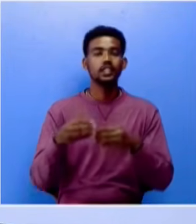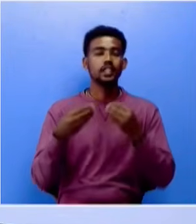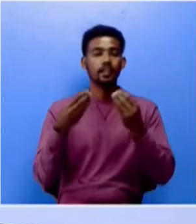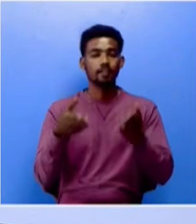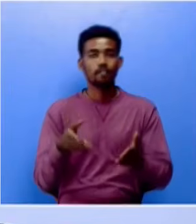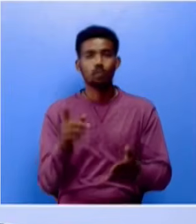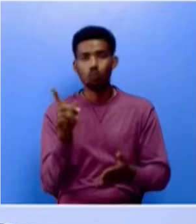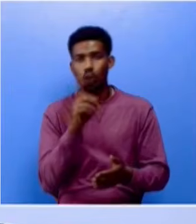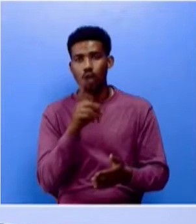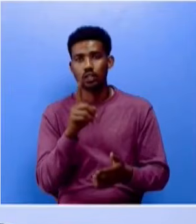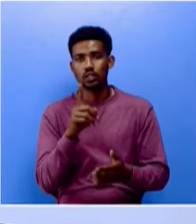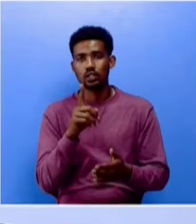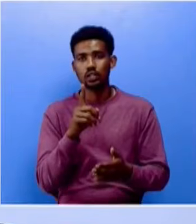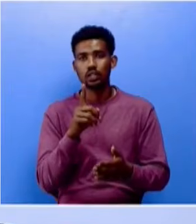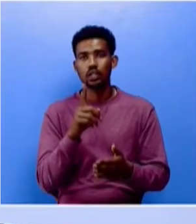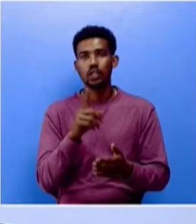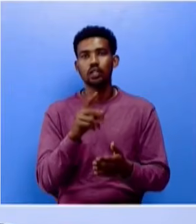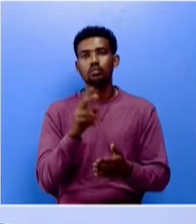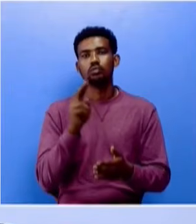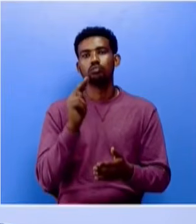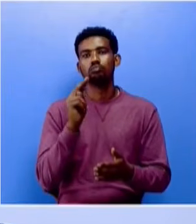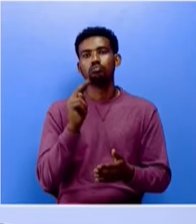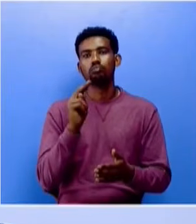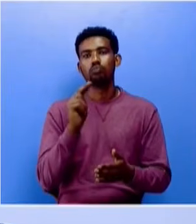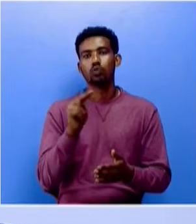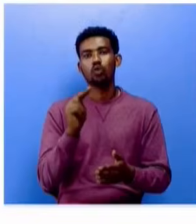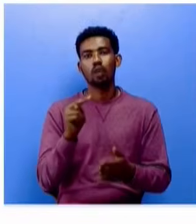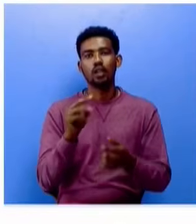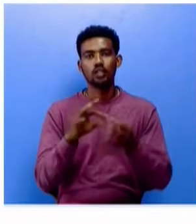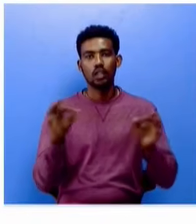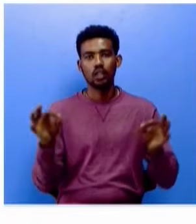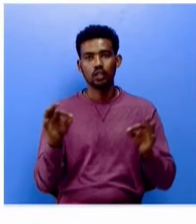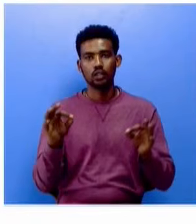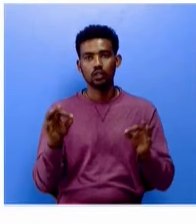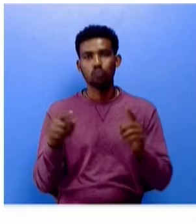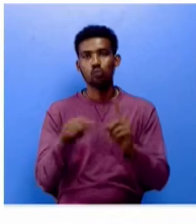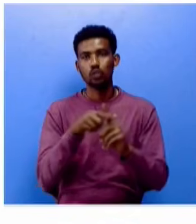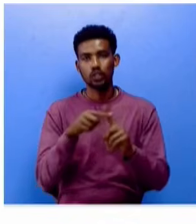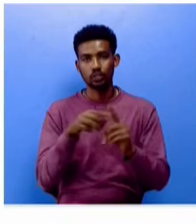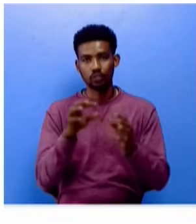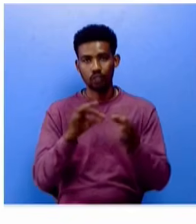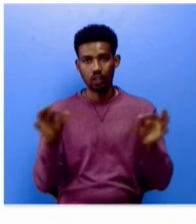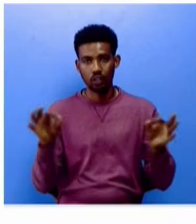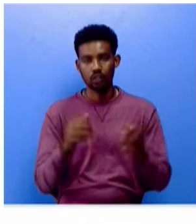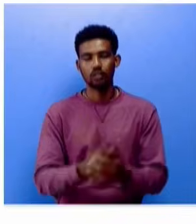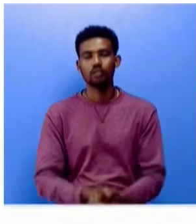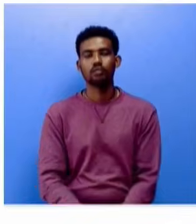what? Affirmative. Okay? In affirmative case.